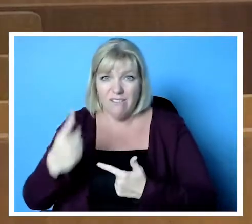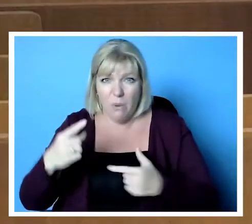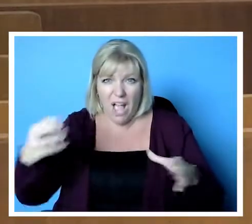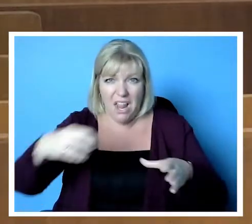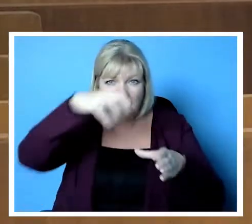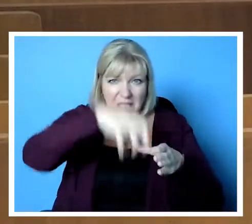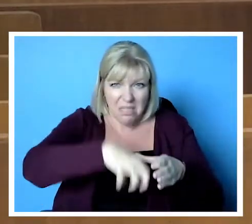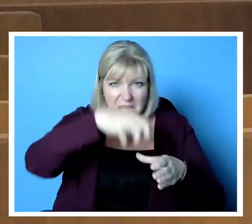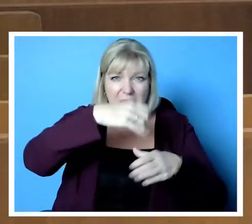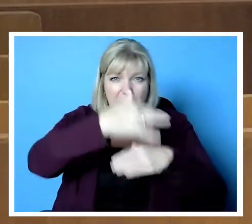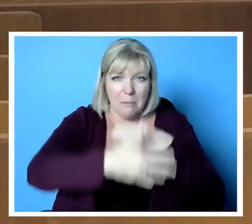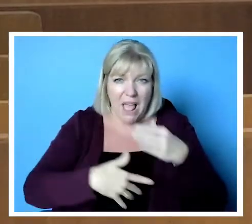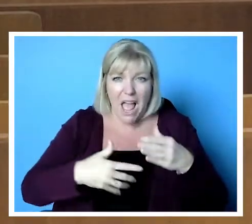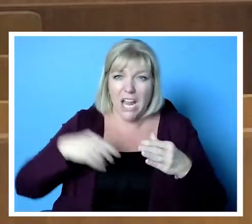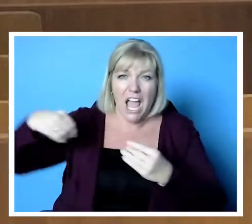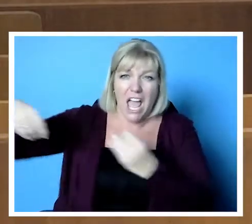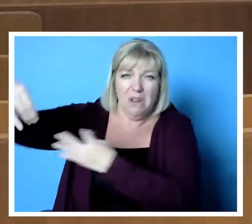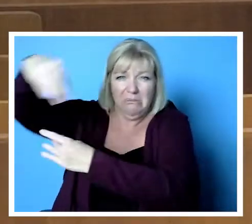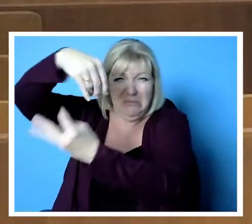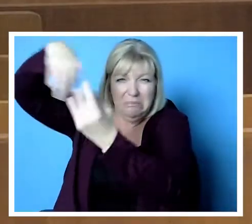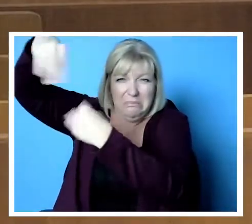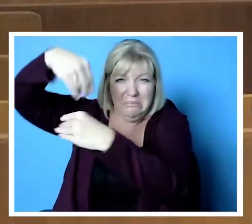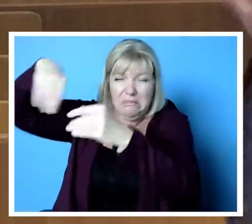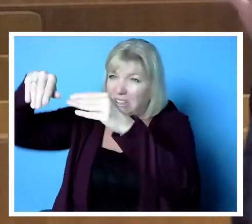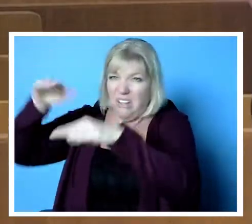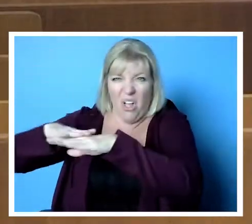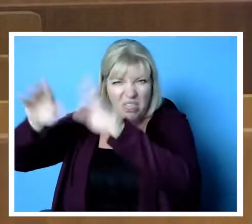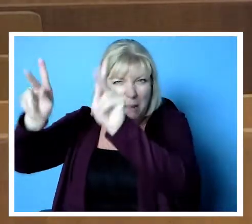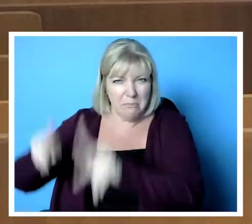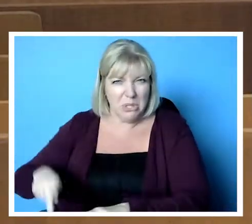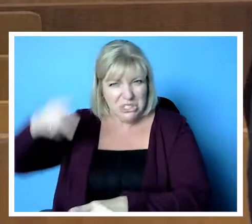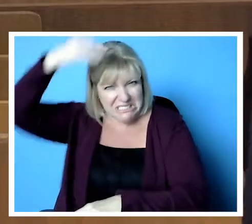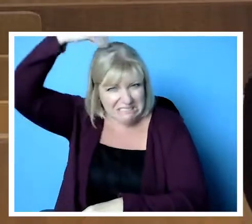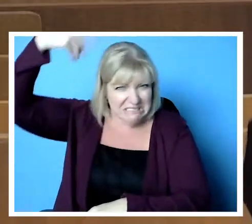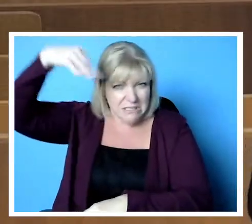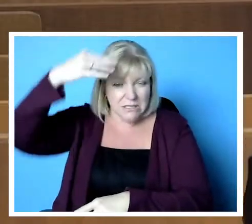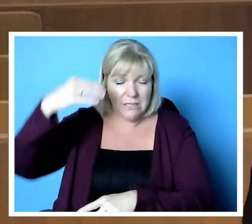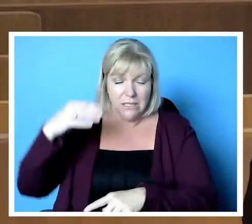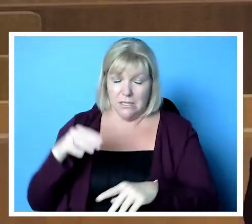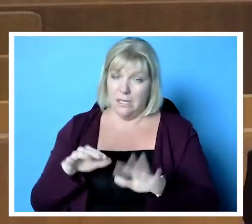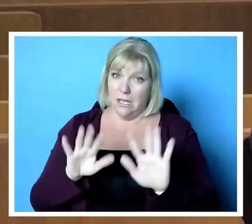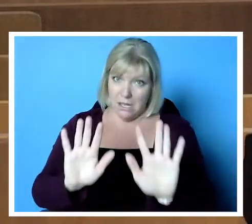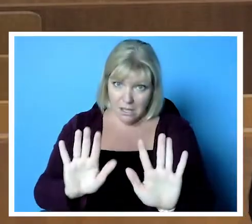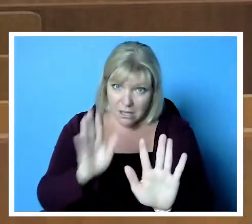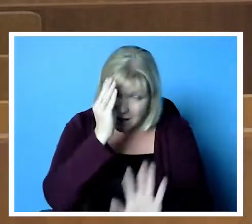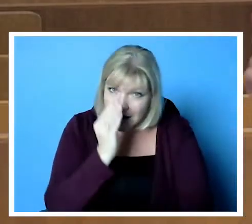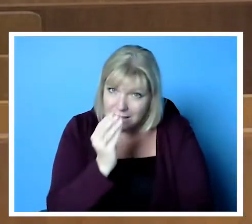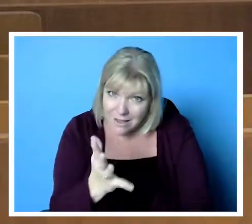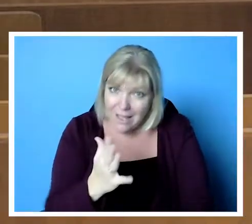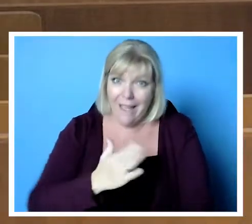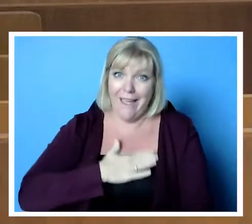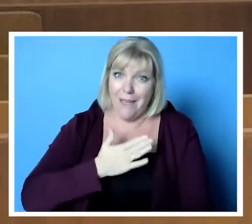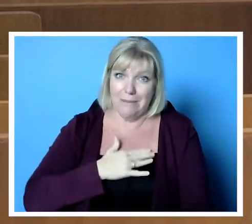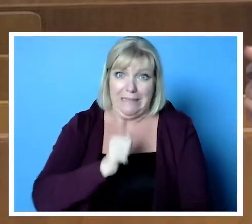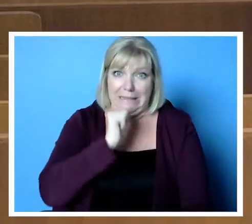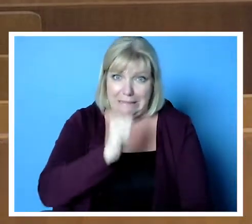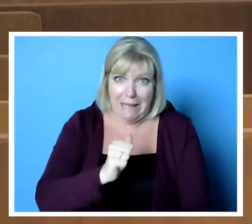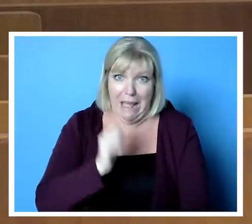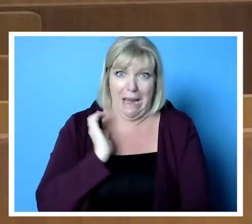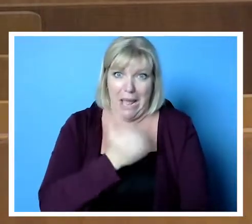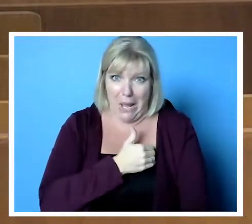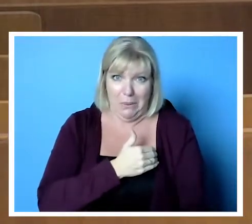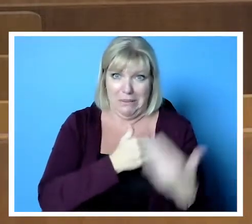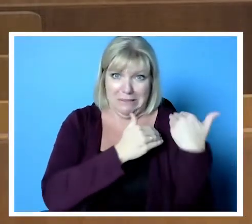and sprinkle it all over the former leper. Let me just say, I am really glad that that is not the current